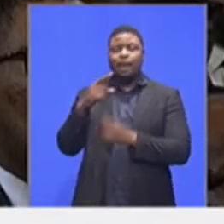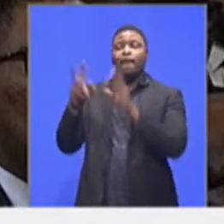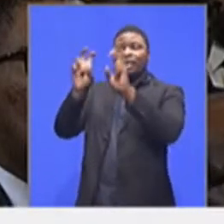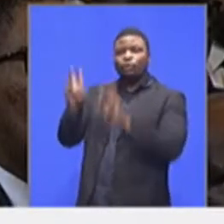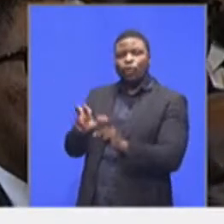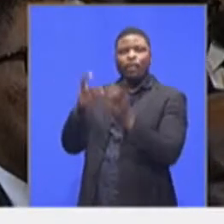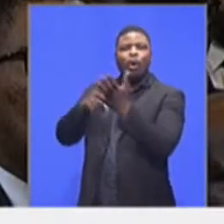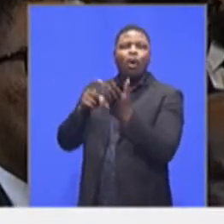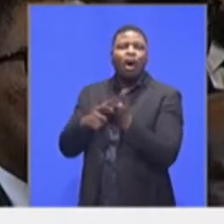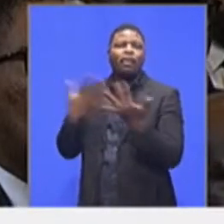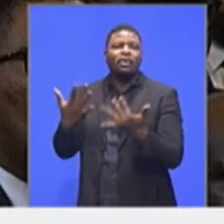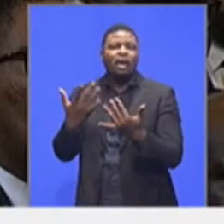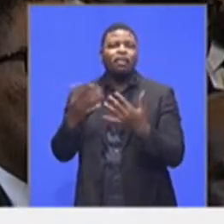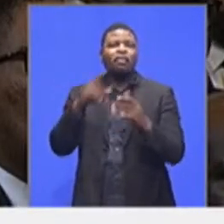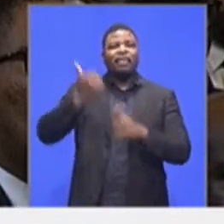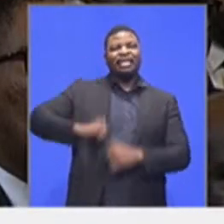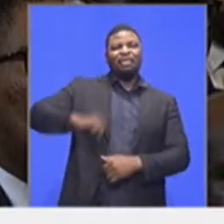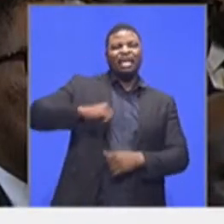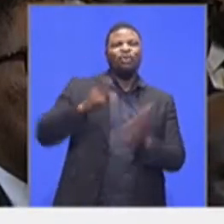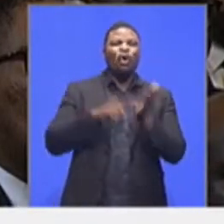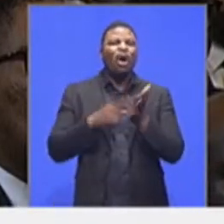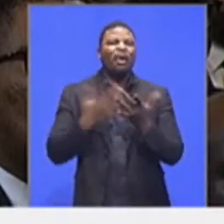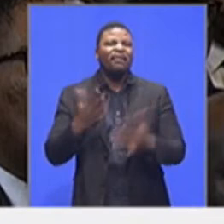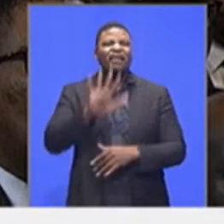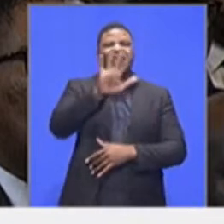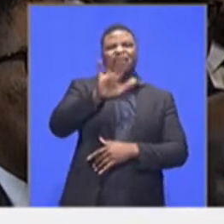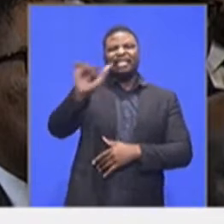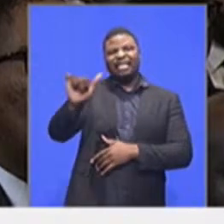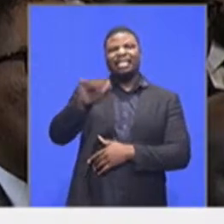56.3 billion, and the debt is rising.